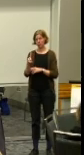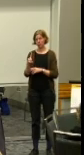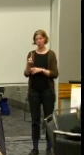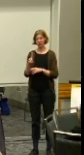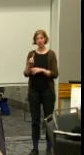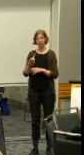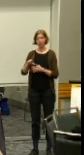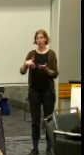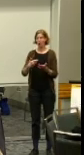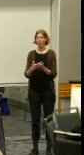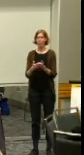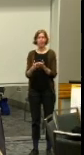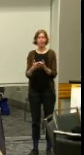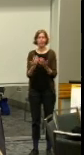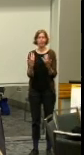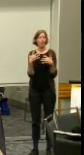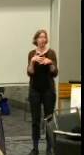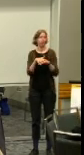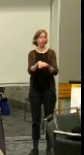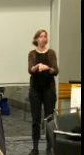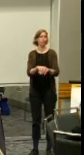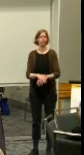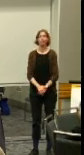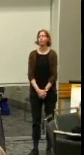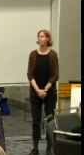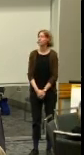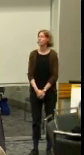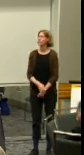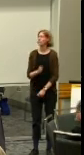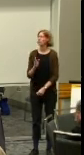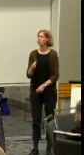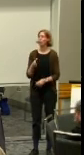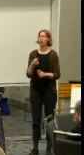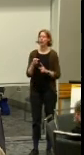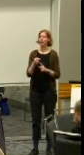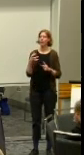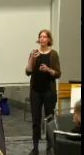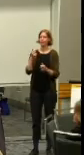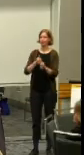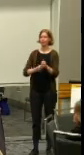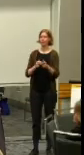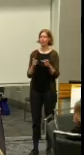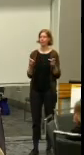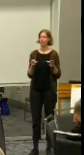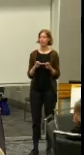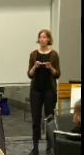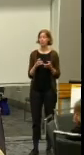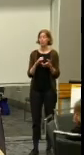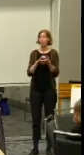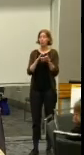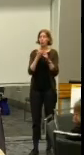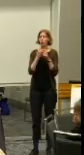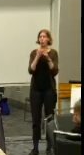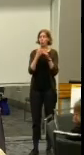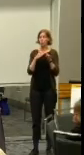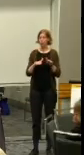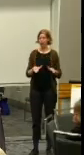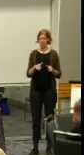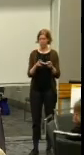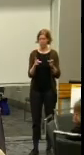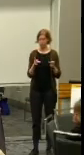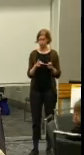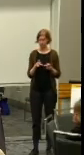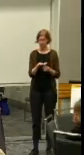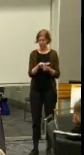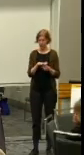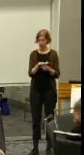mushed into one. So we'll go through each of the spaces, starting with the quiet space. The quiet space came about because we